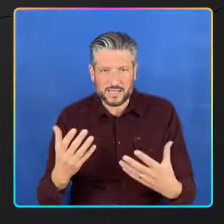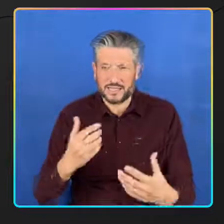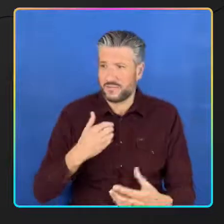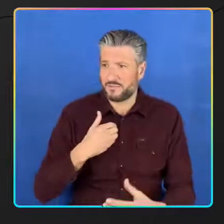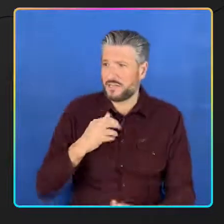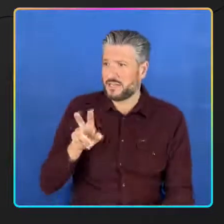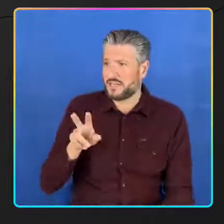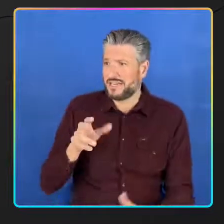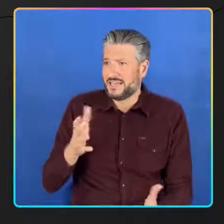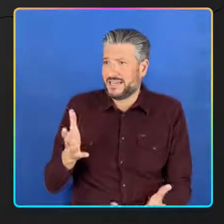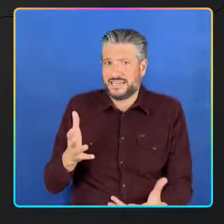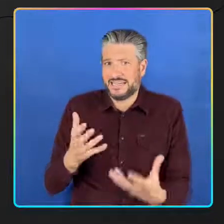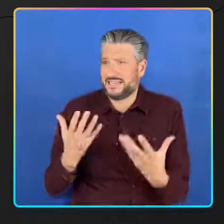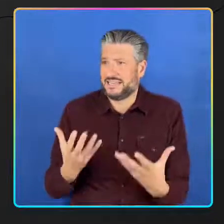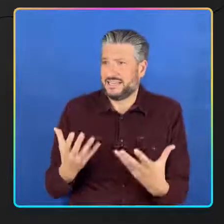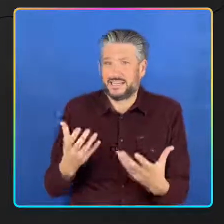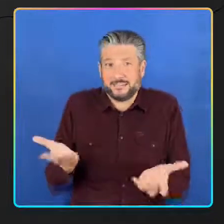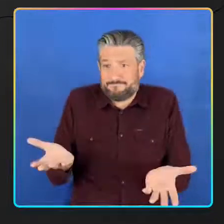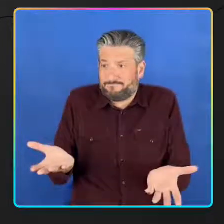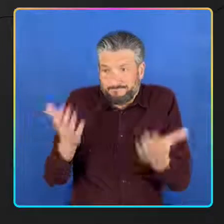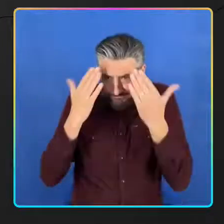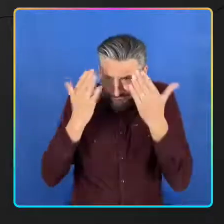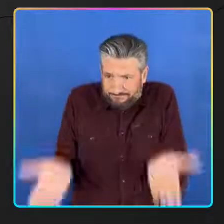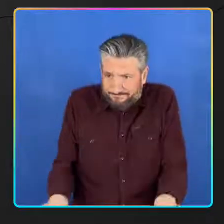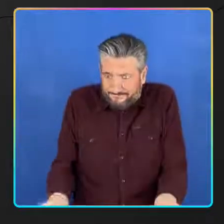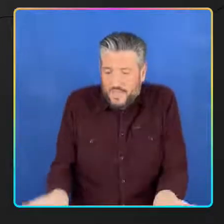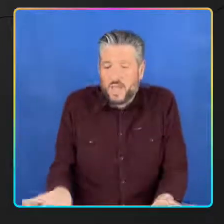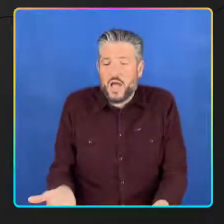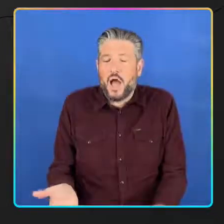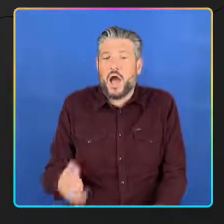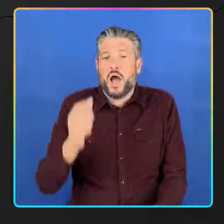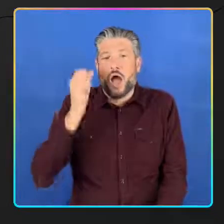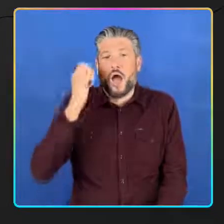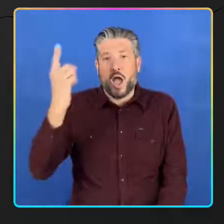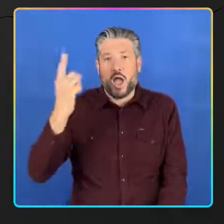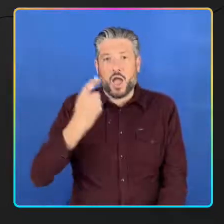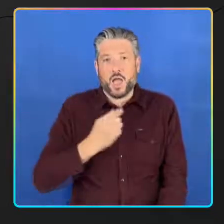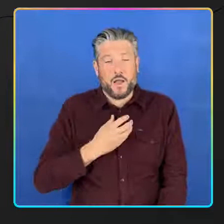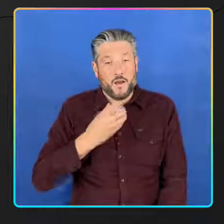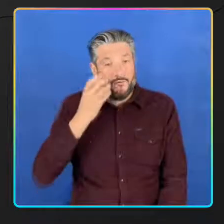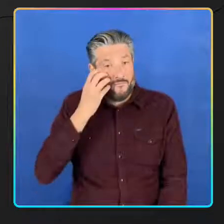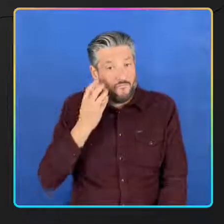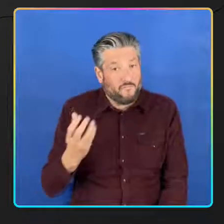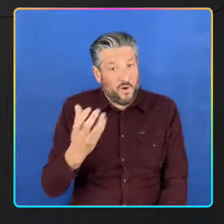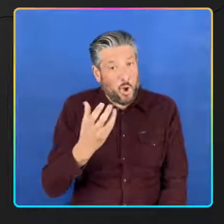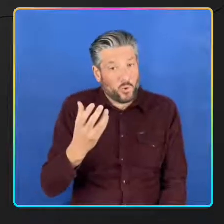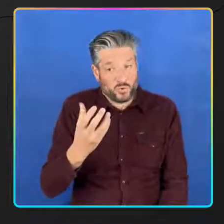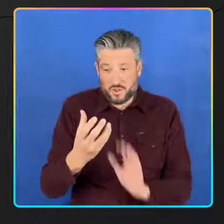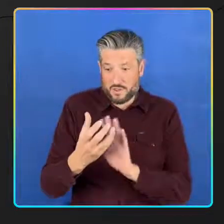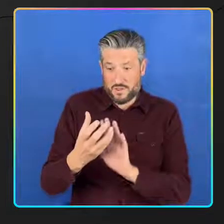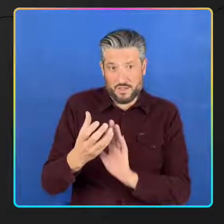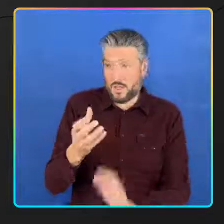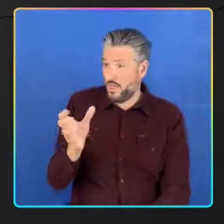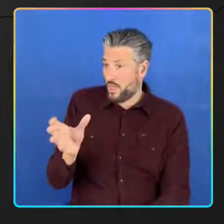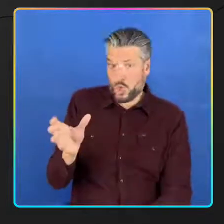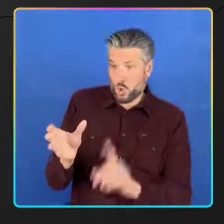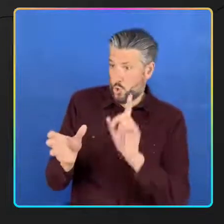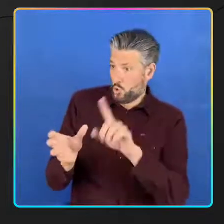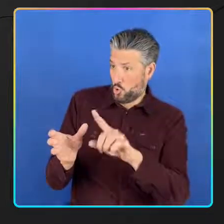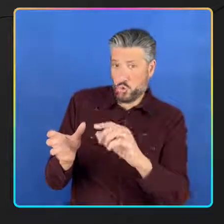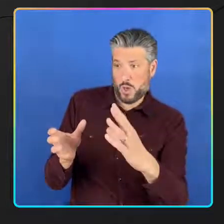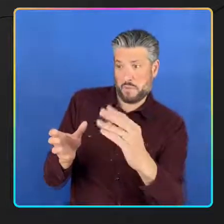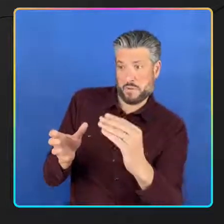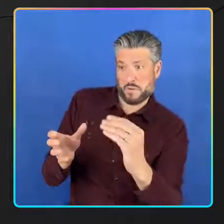so frustrated, right? So I pull out my phone and I tell him to say it to the phone, right? To repeat what he was